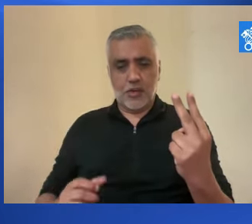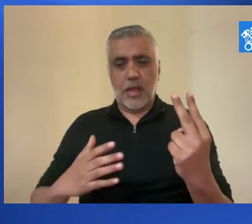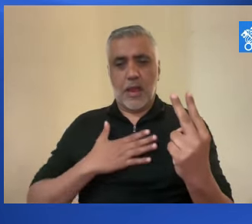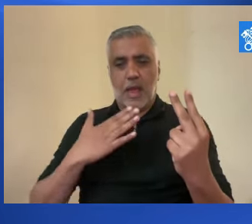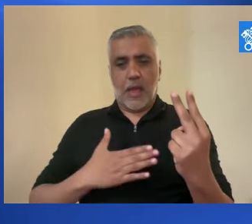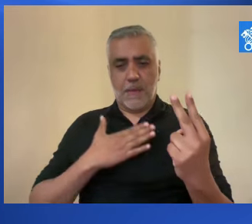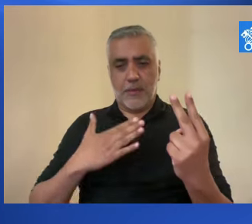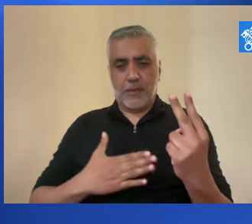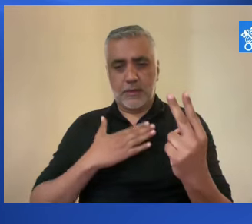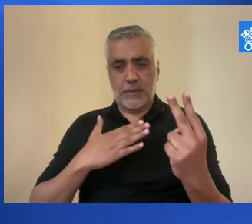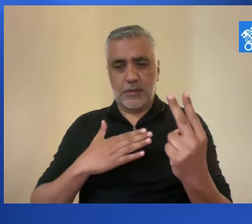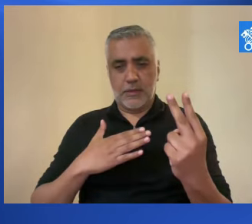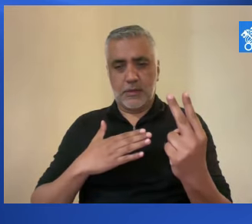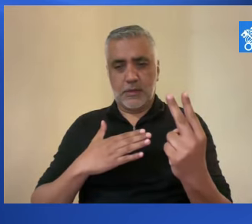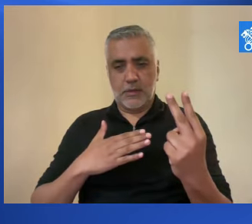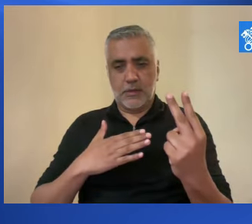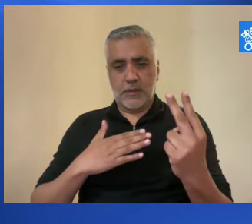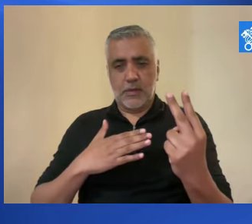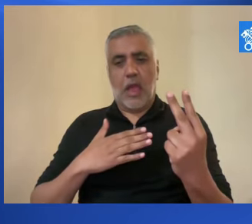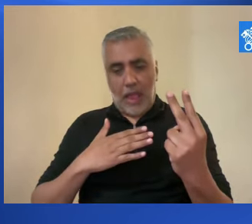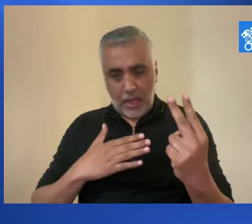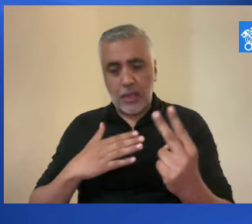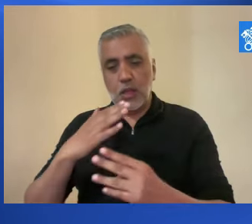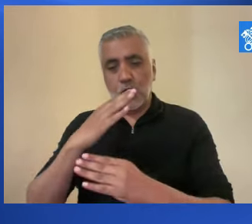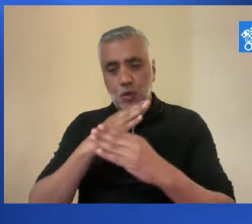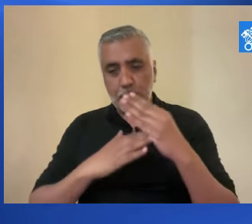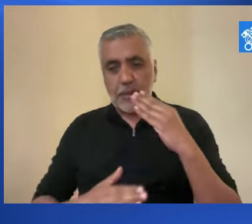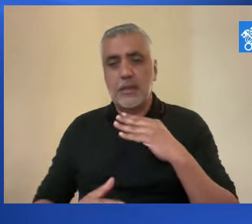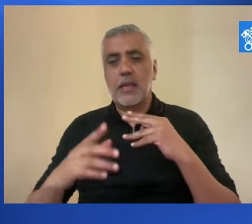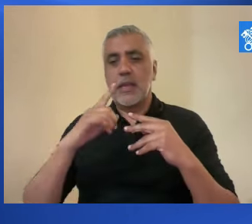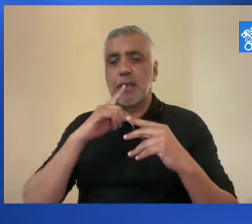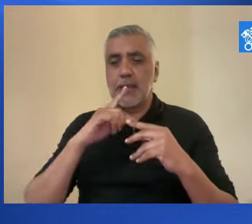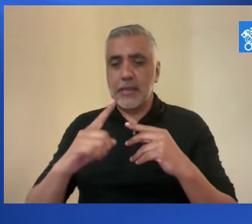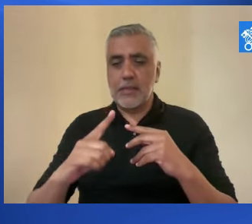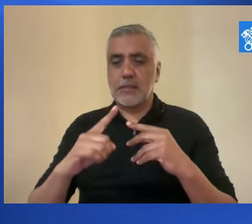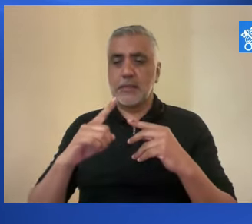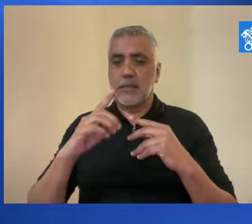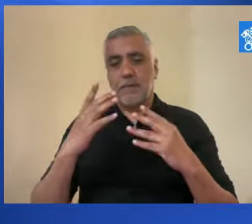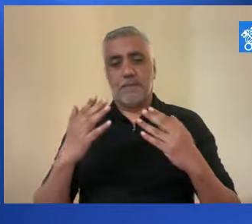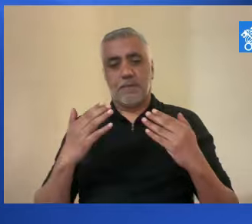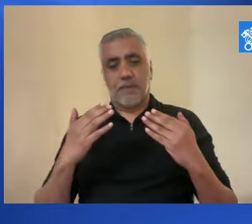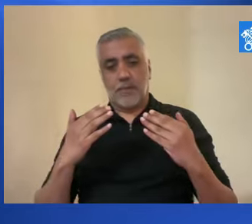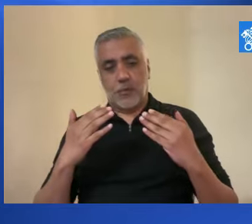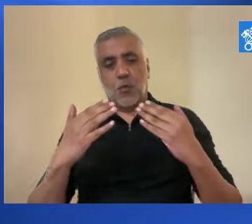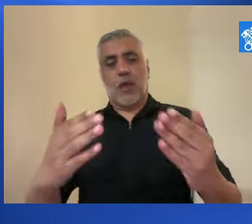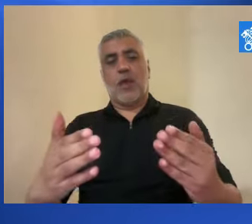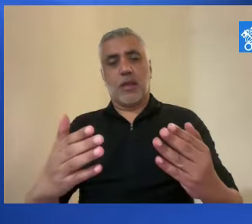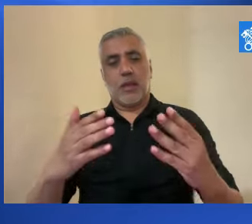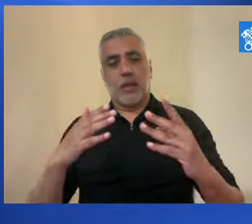humility is the way, it's the path to salvation. Thank you.